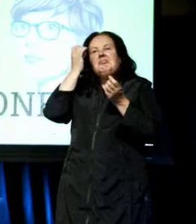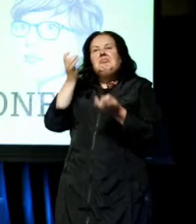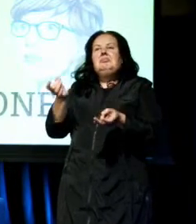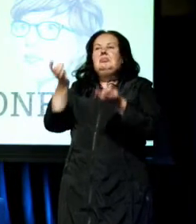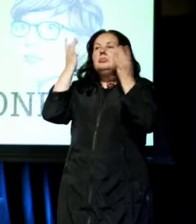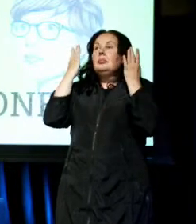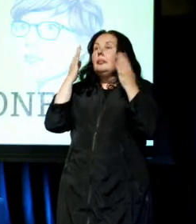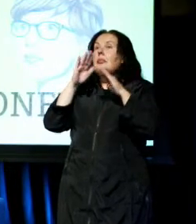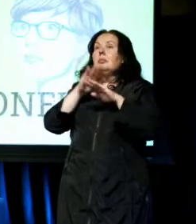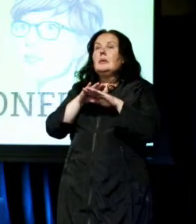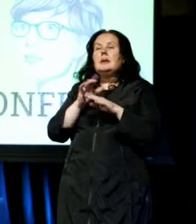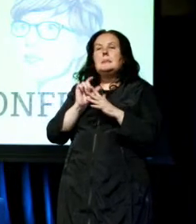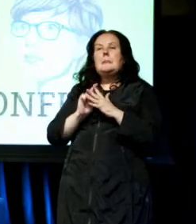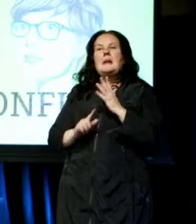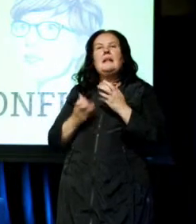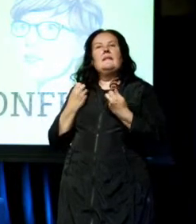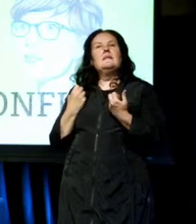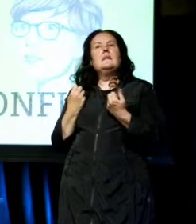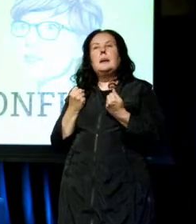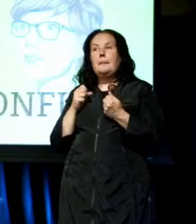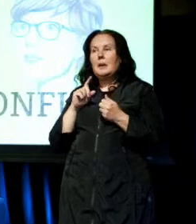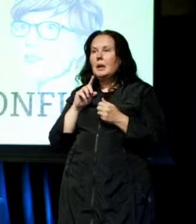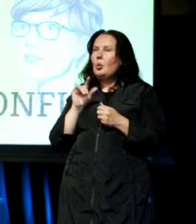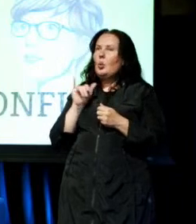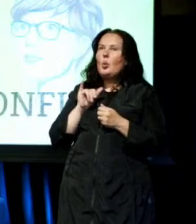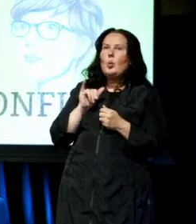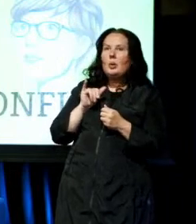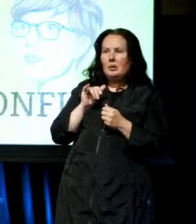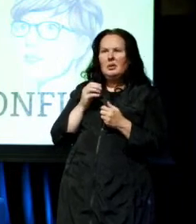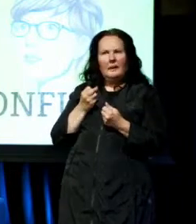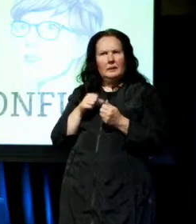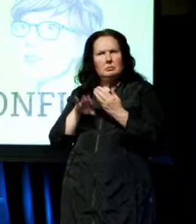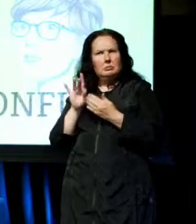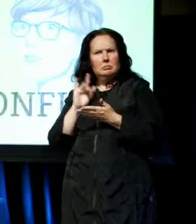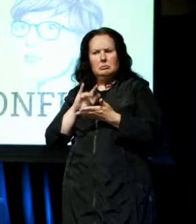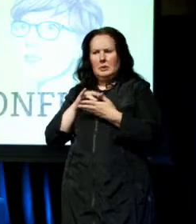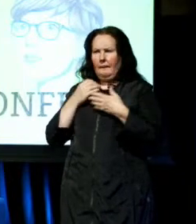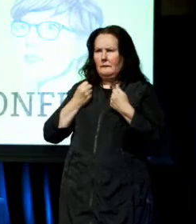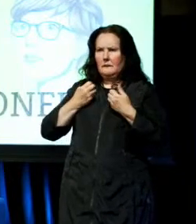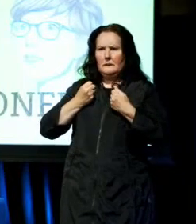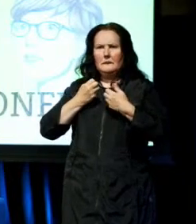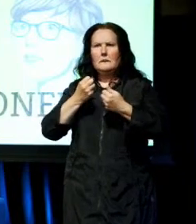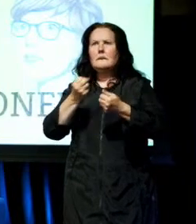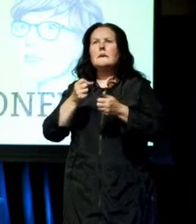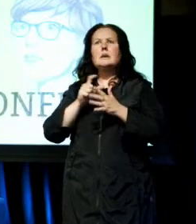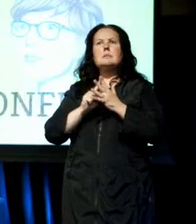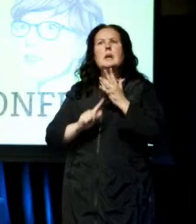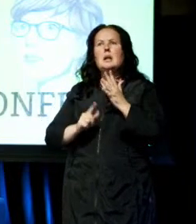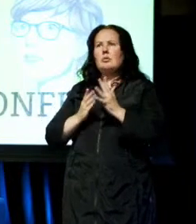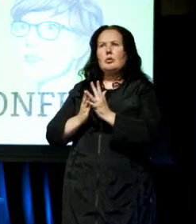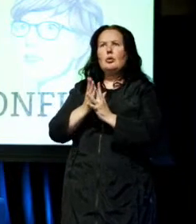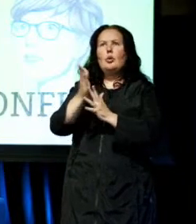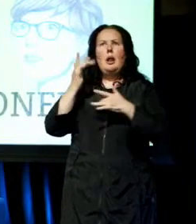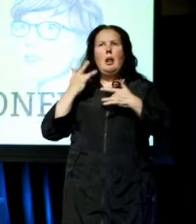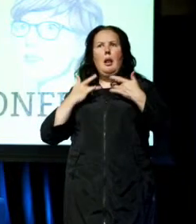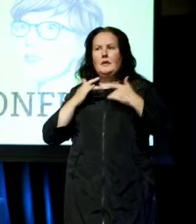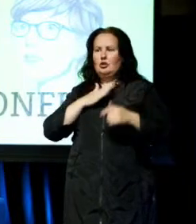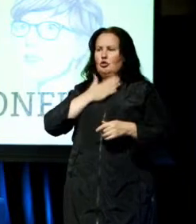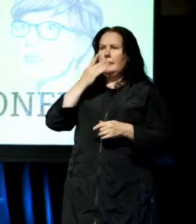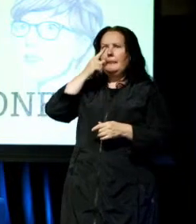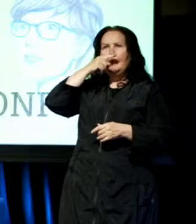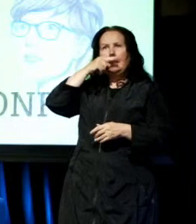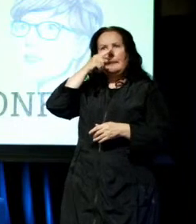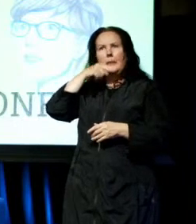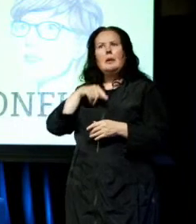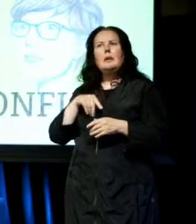are in the middle, and we continue to exist and have lives and be interesting people in our own rights. Anyway, I'm